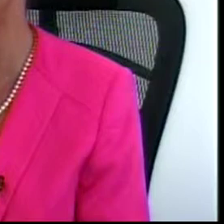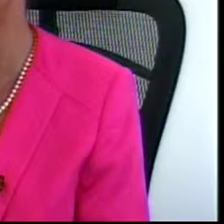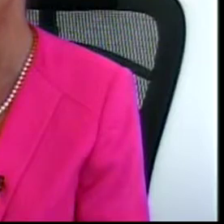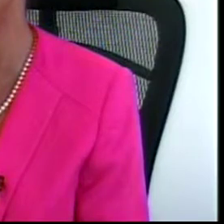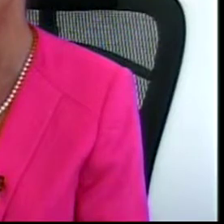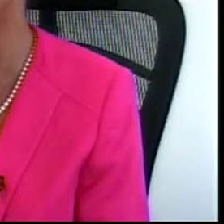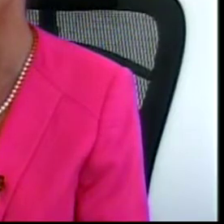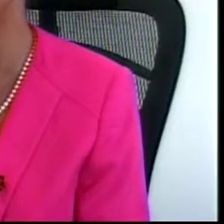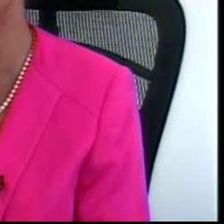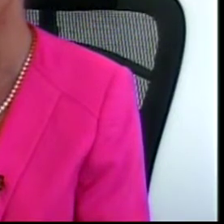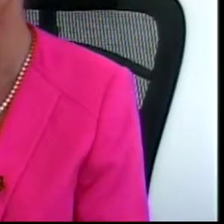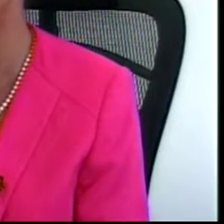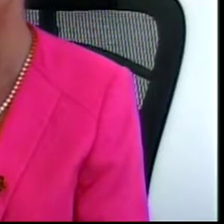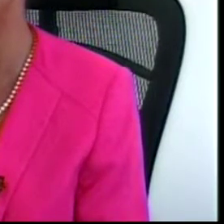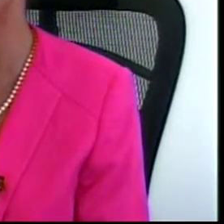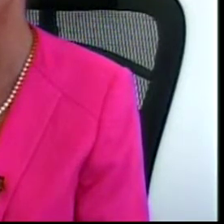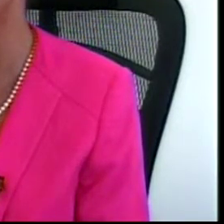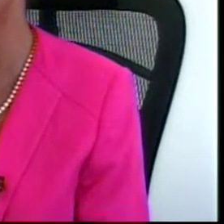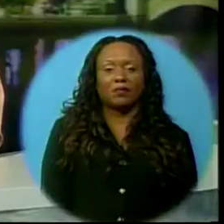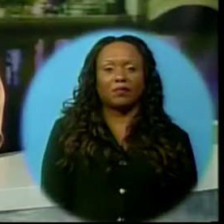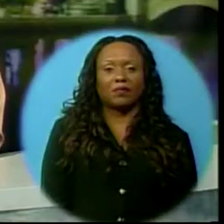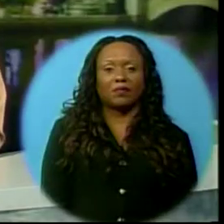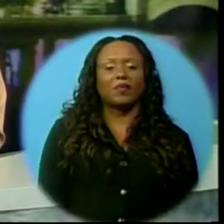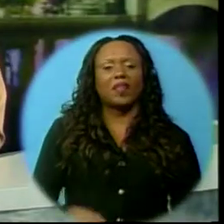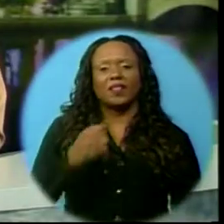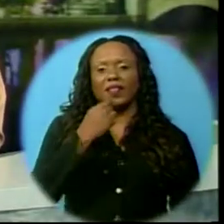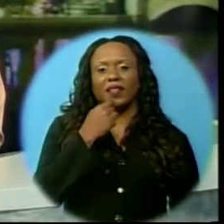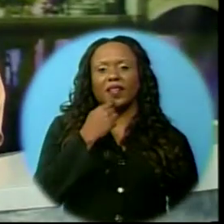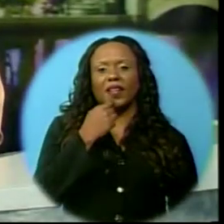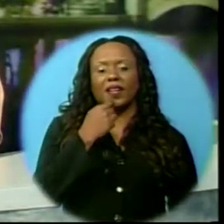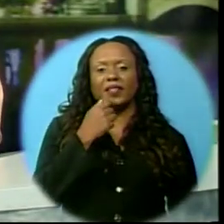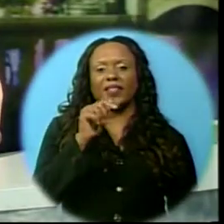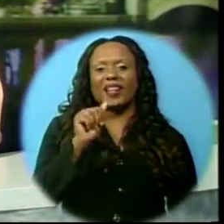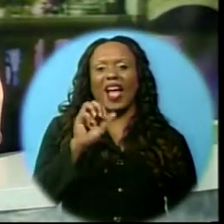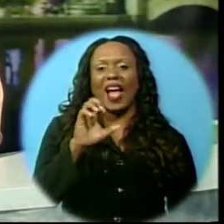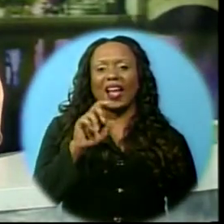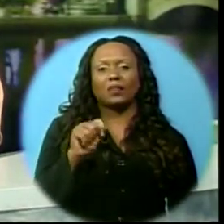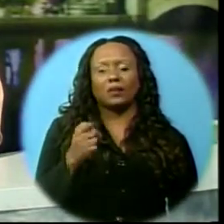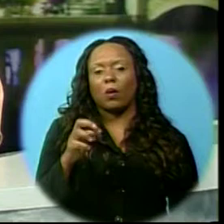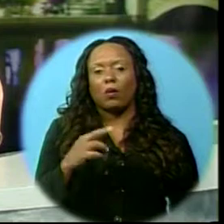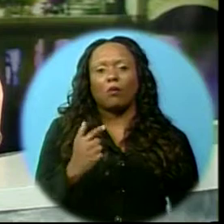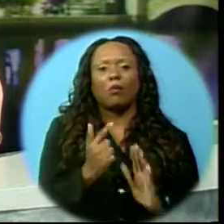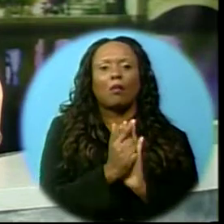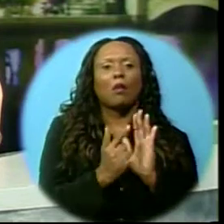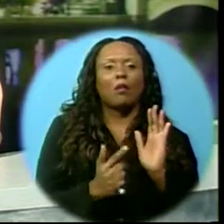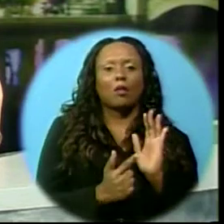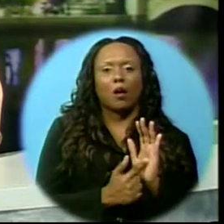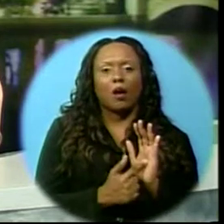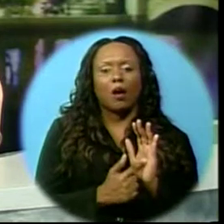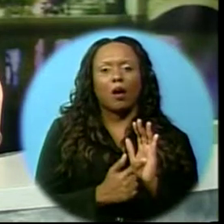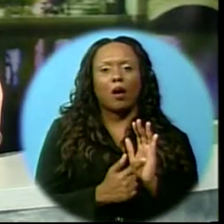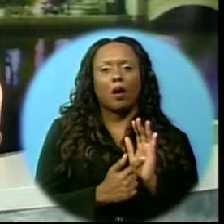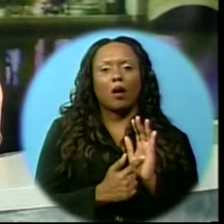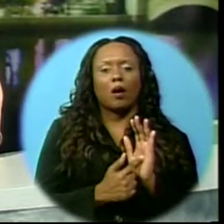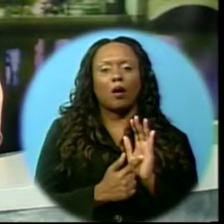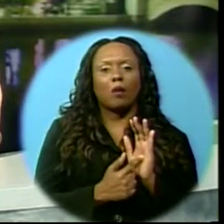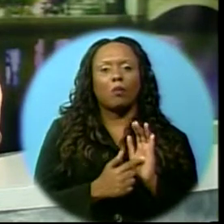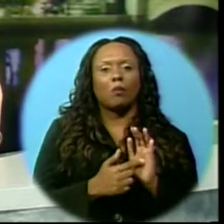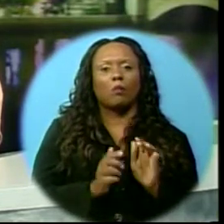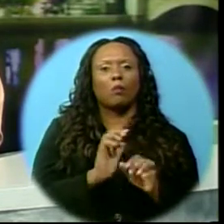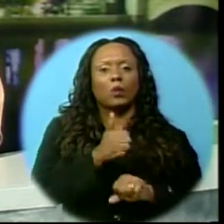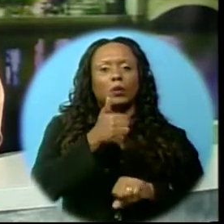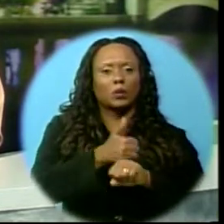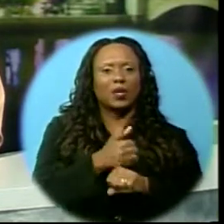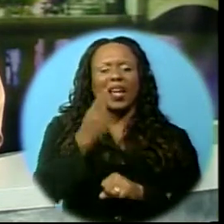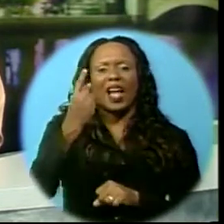does not exist as much as we would like. Ms. Alcock says since the Act was proclaimed, about half of the department's